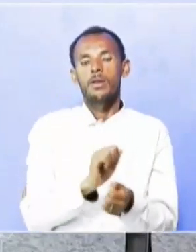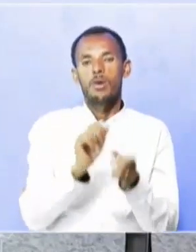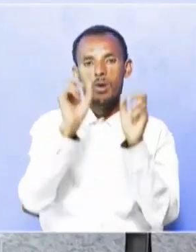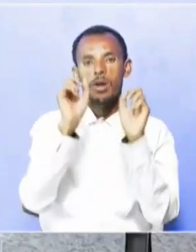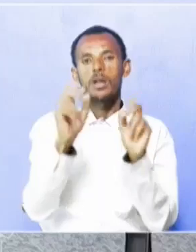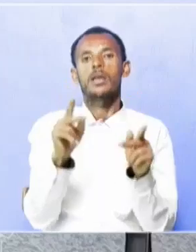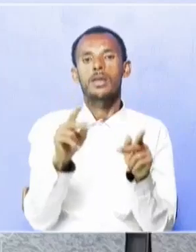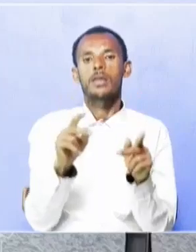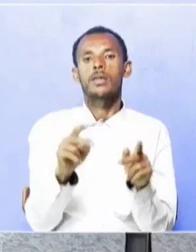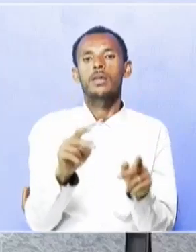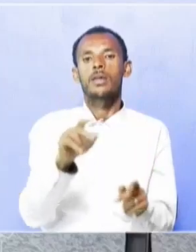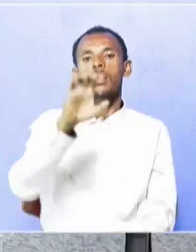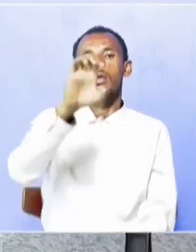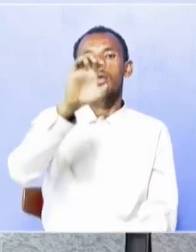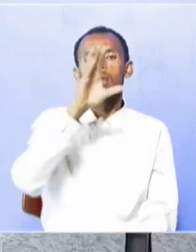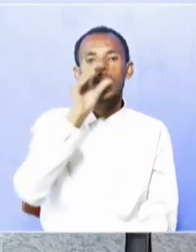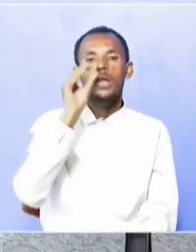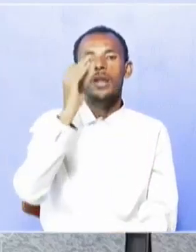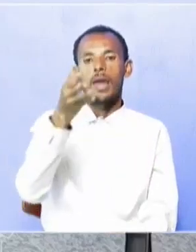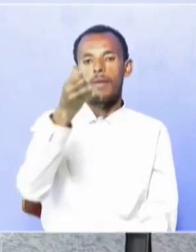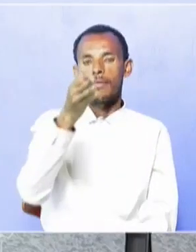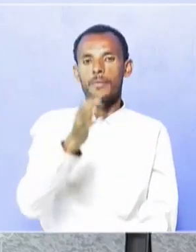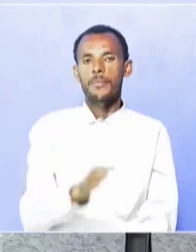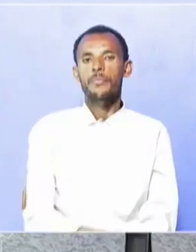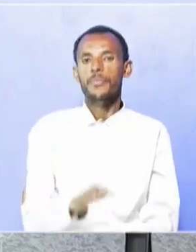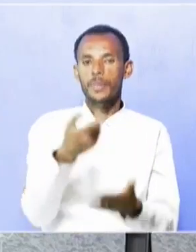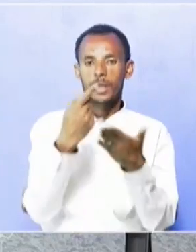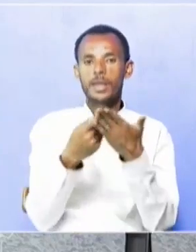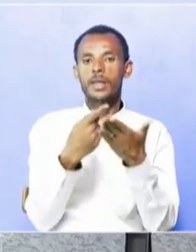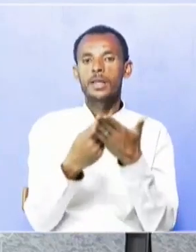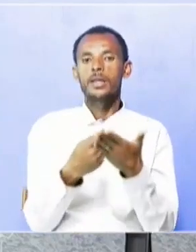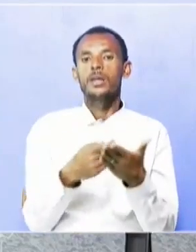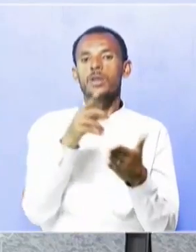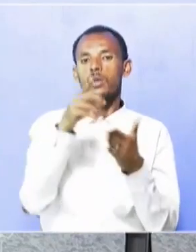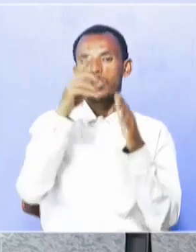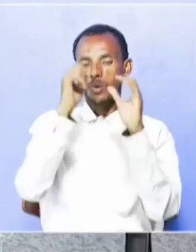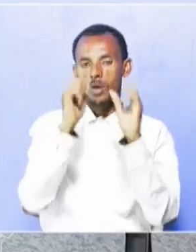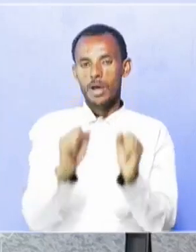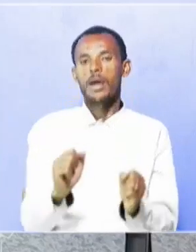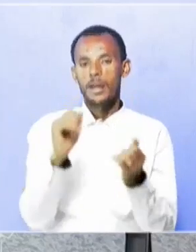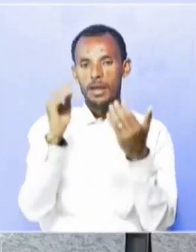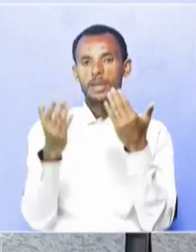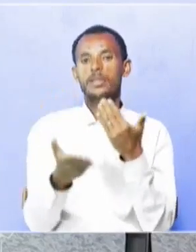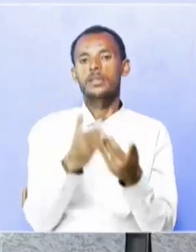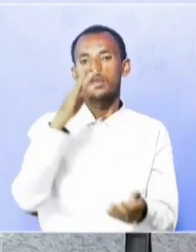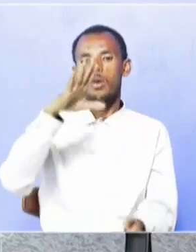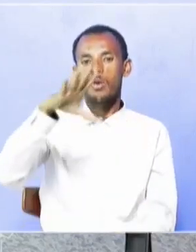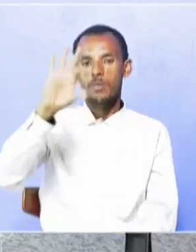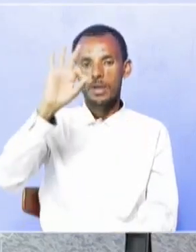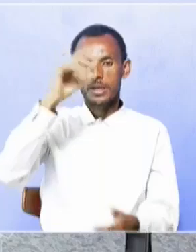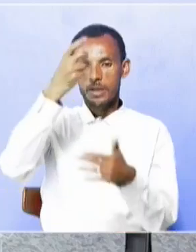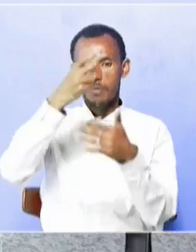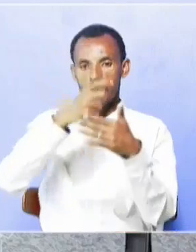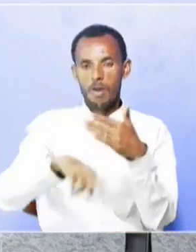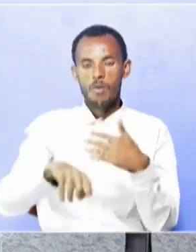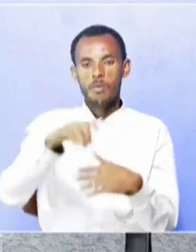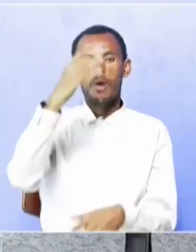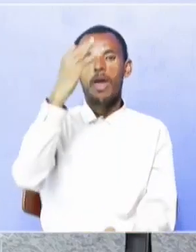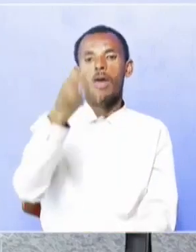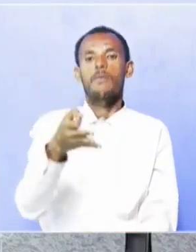okay, E and F. Here, you can easily obtain the value of